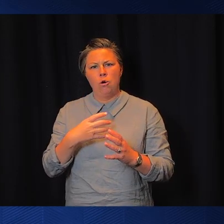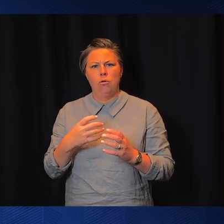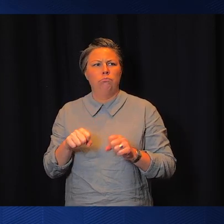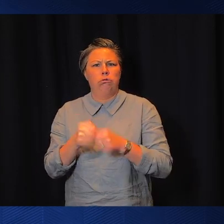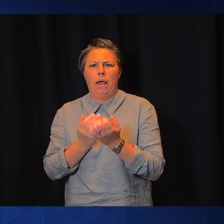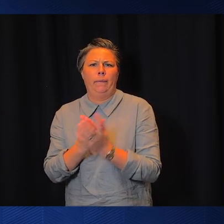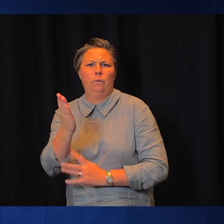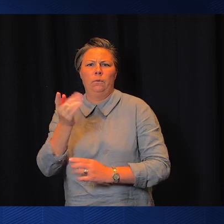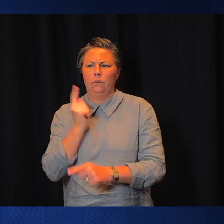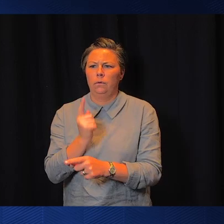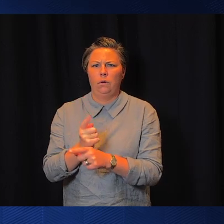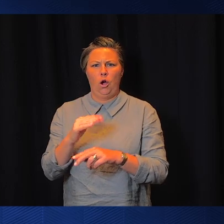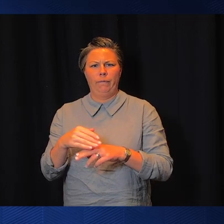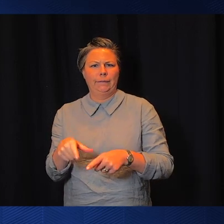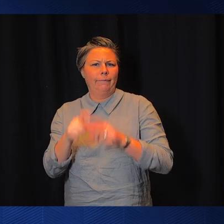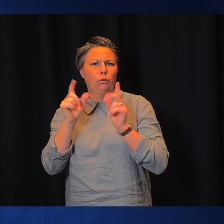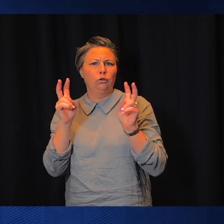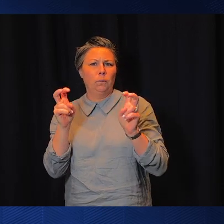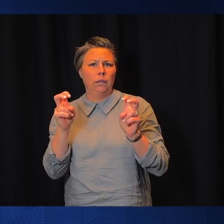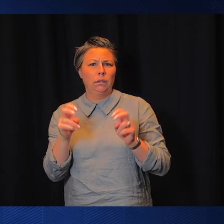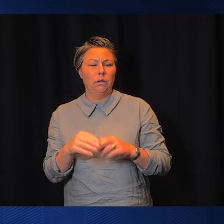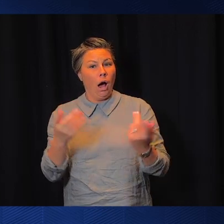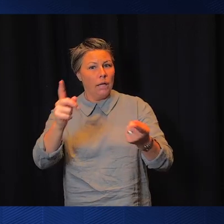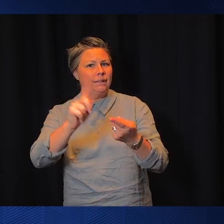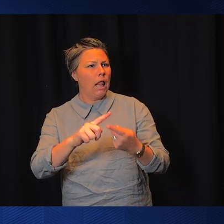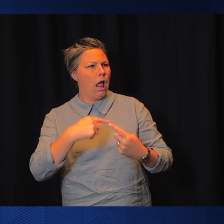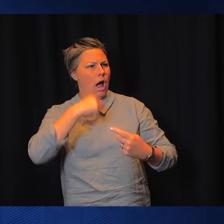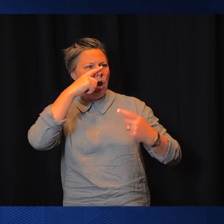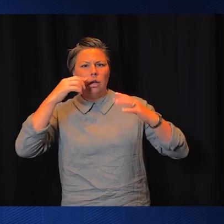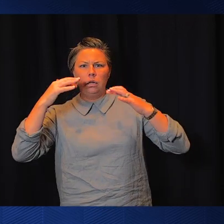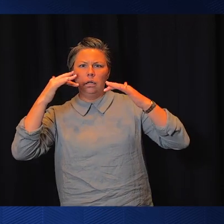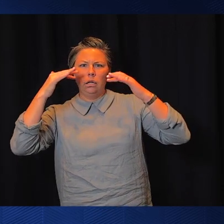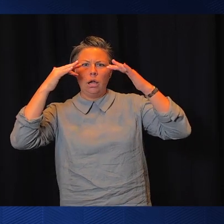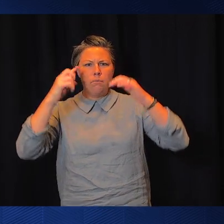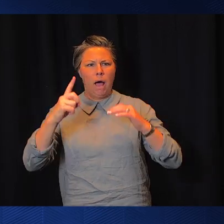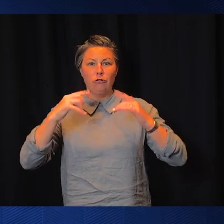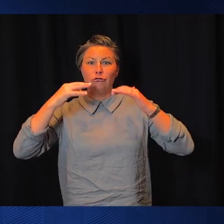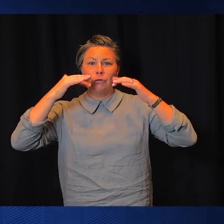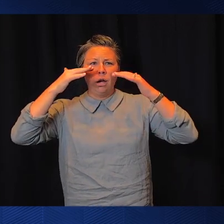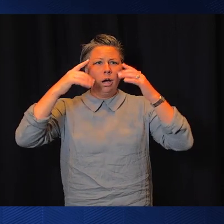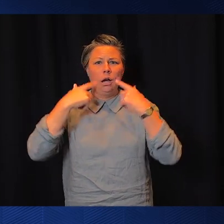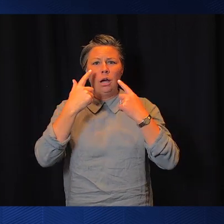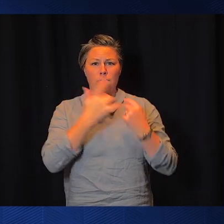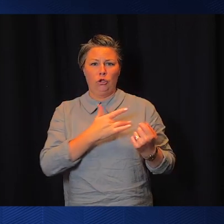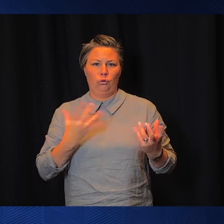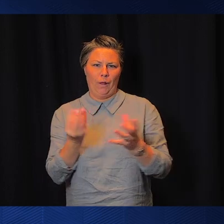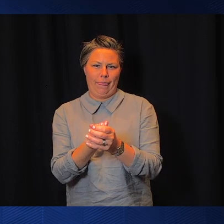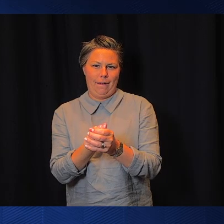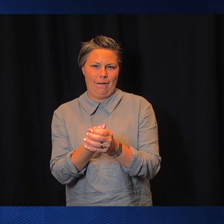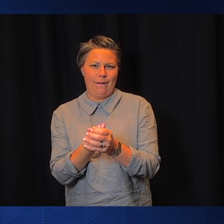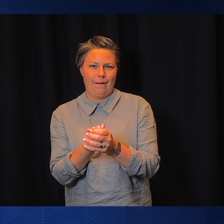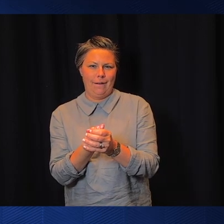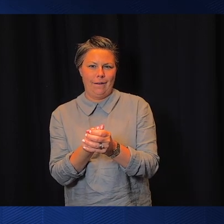more, you can cry still, but we need to elevate that cry and compassion into something that